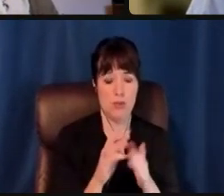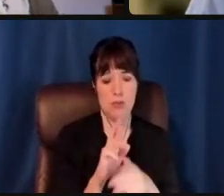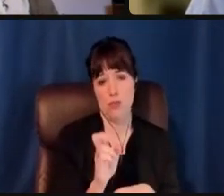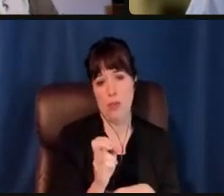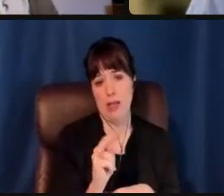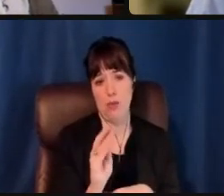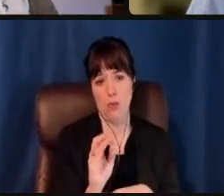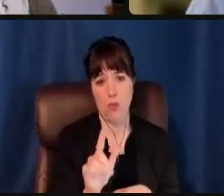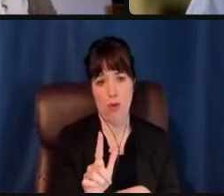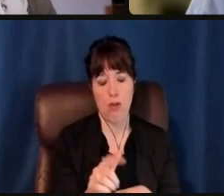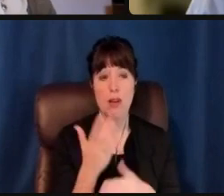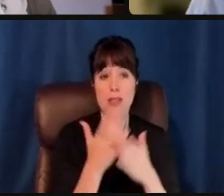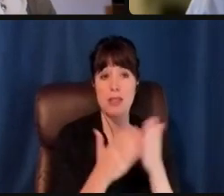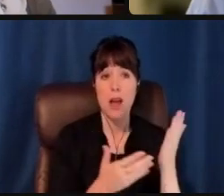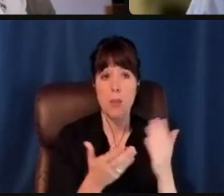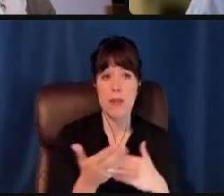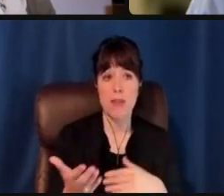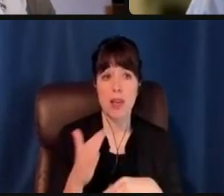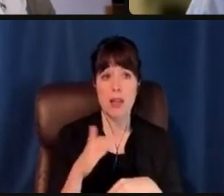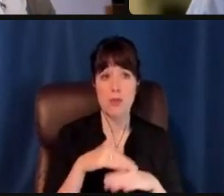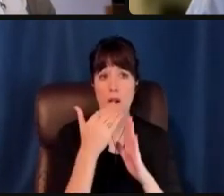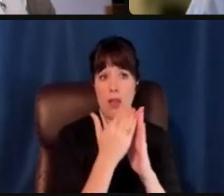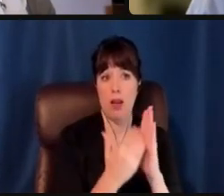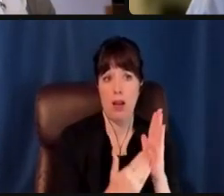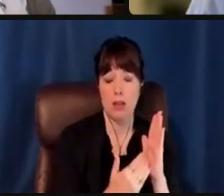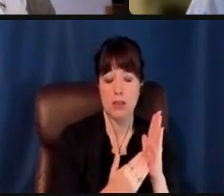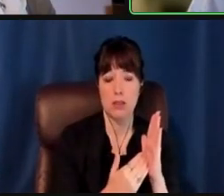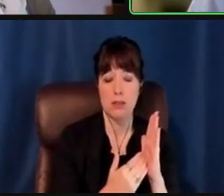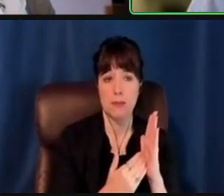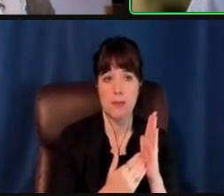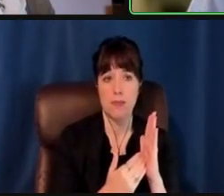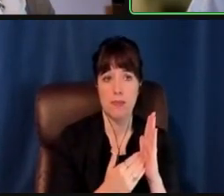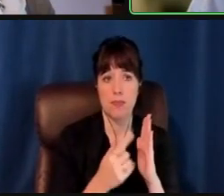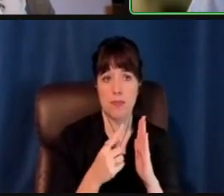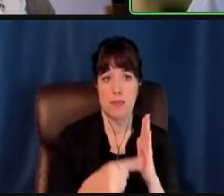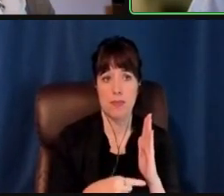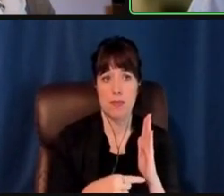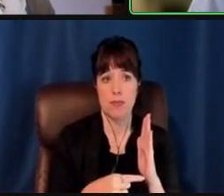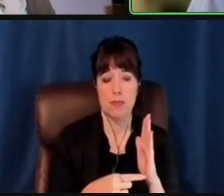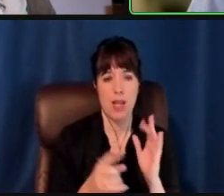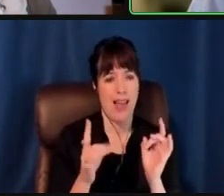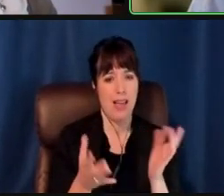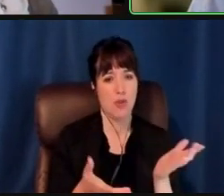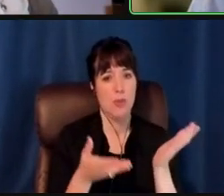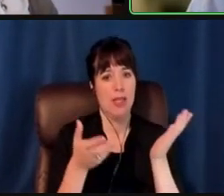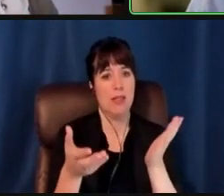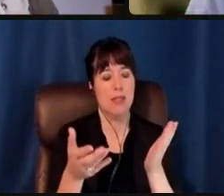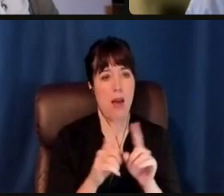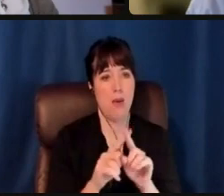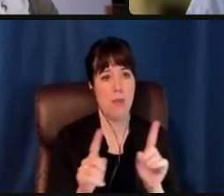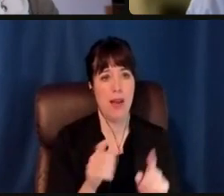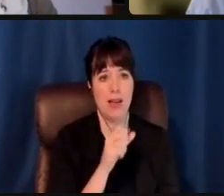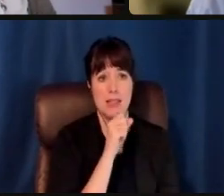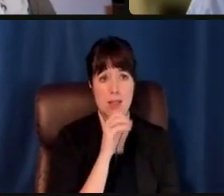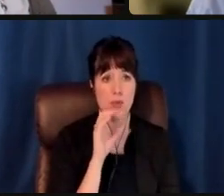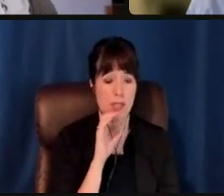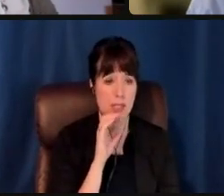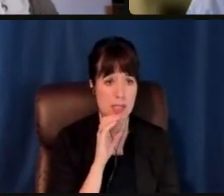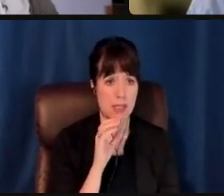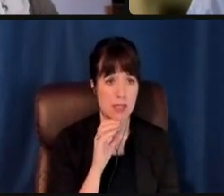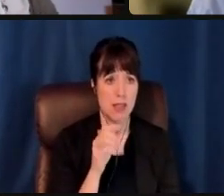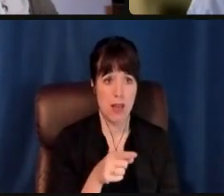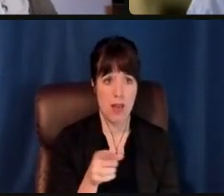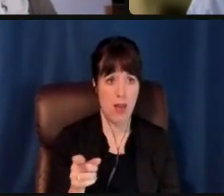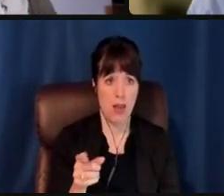Some of the things that we have on the list, I hate to bring this up, but our senior citizens,